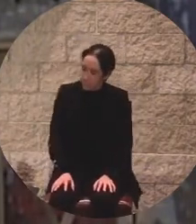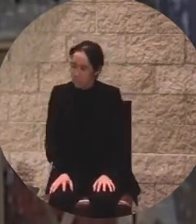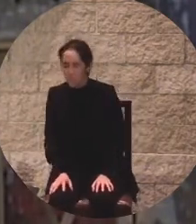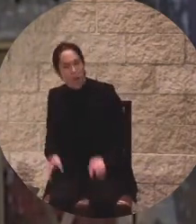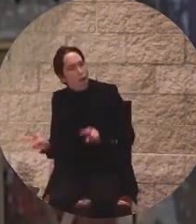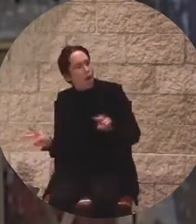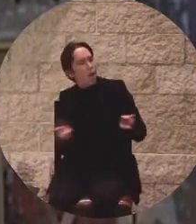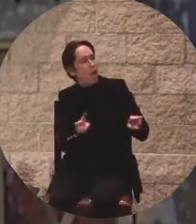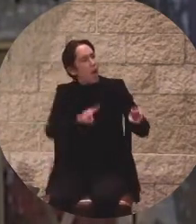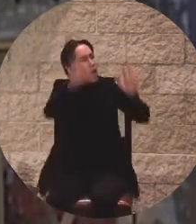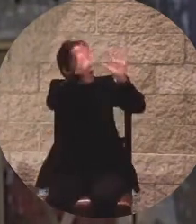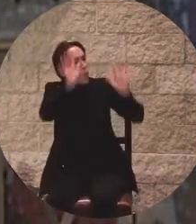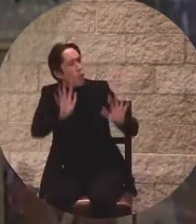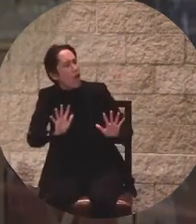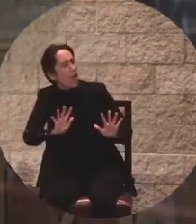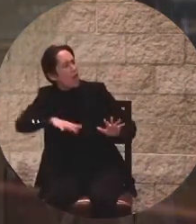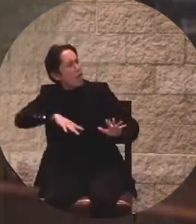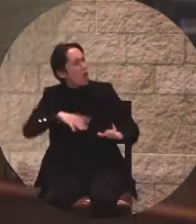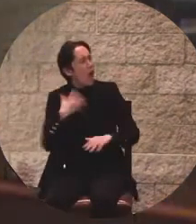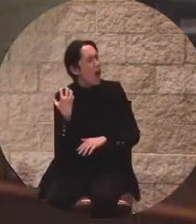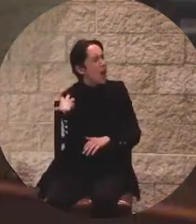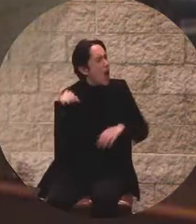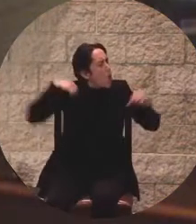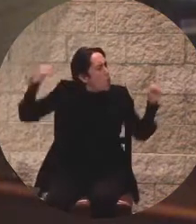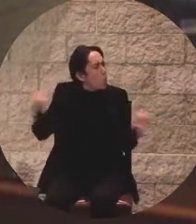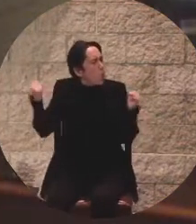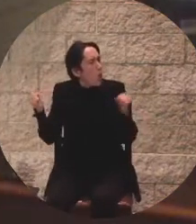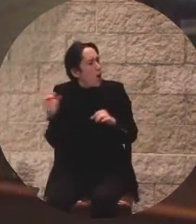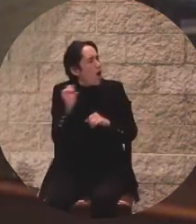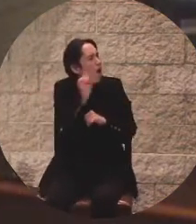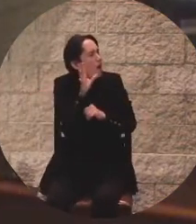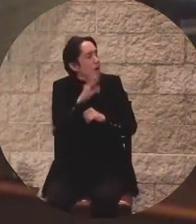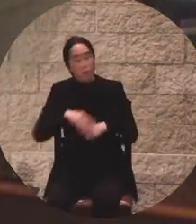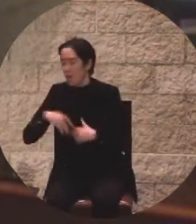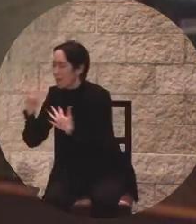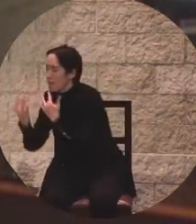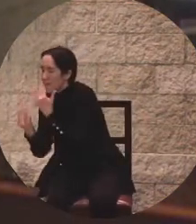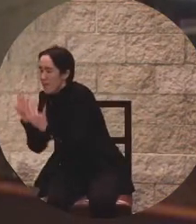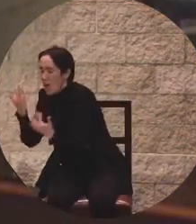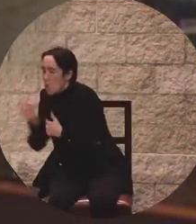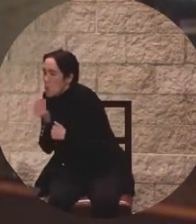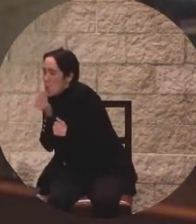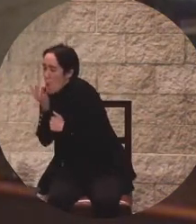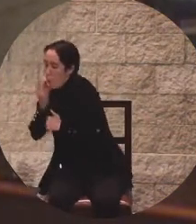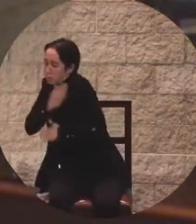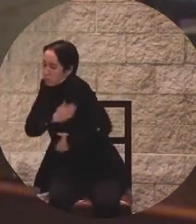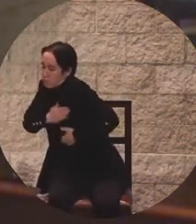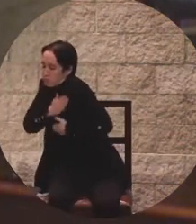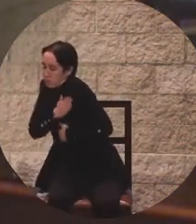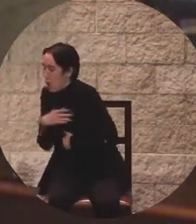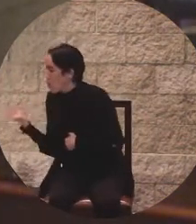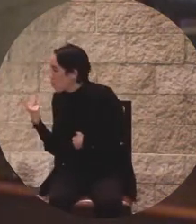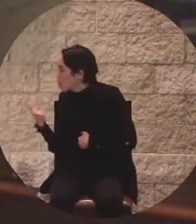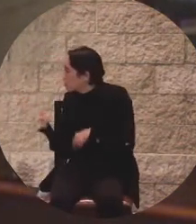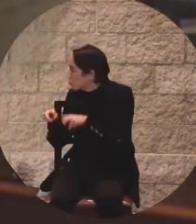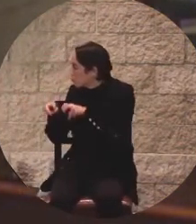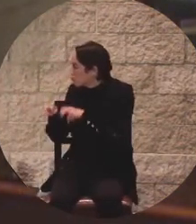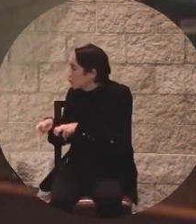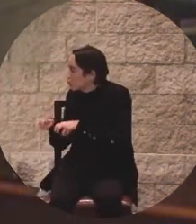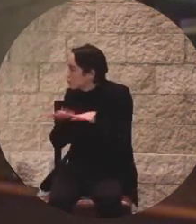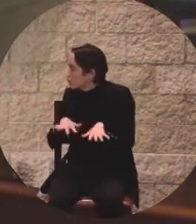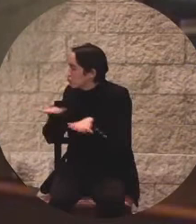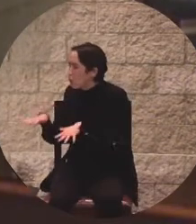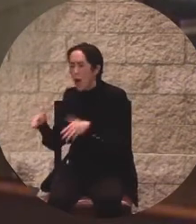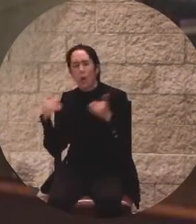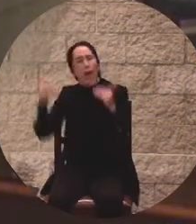The weather outside is frightful, the fire's so delightful. Since we've no place to go,